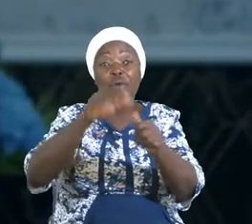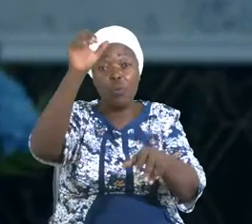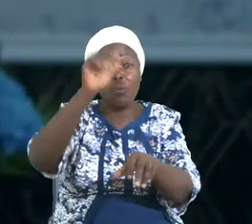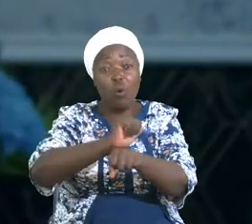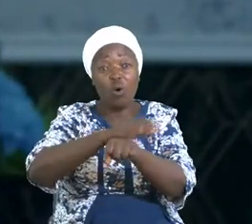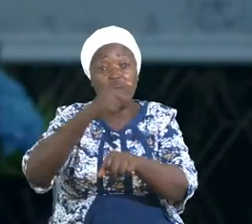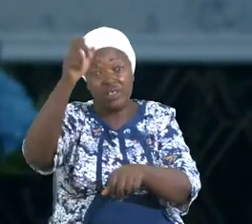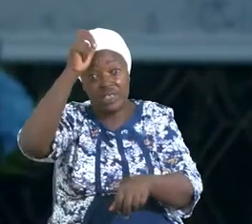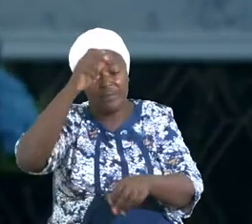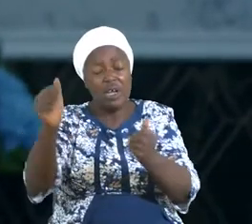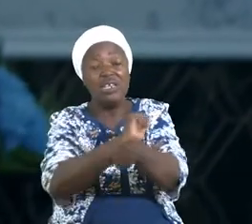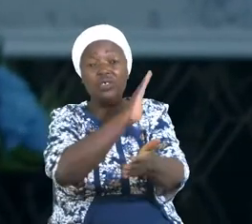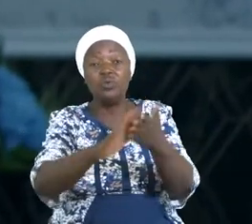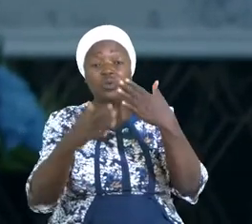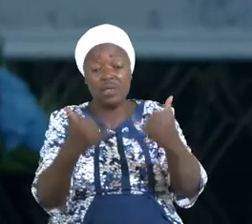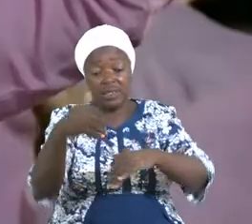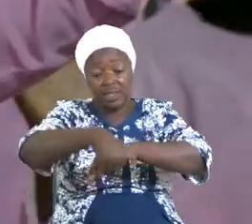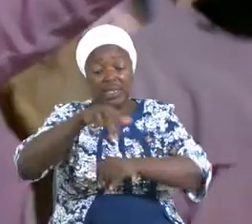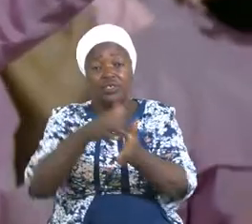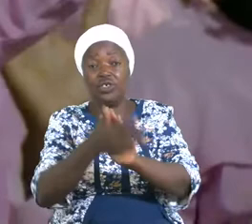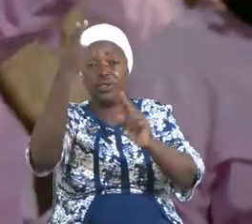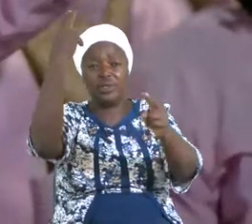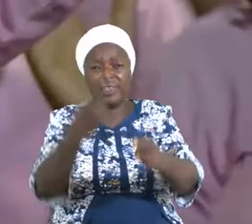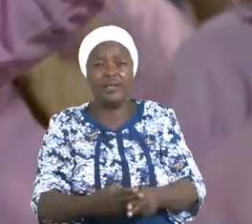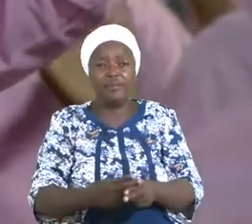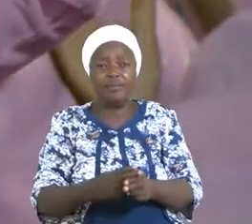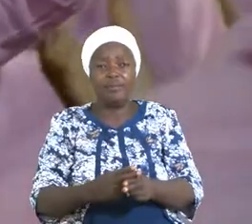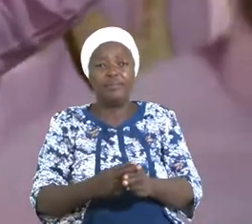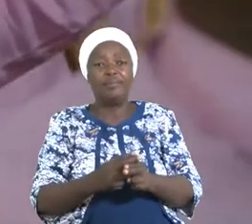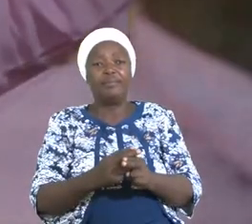destroy tonight in Jesus' name.